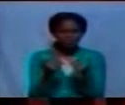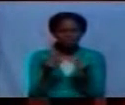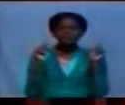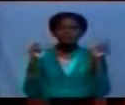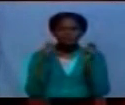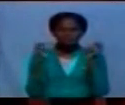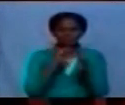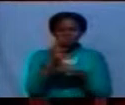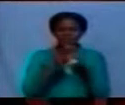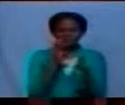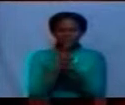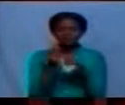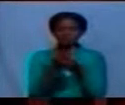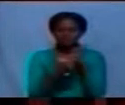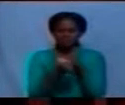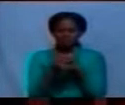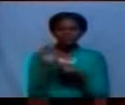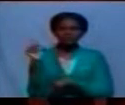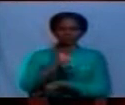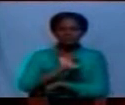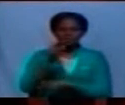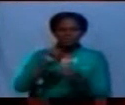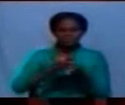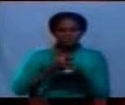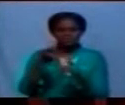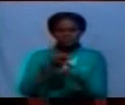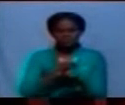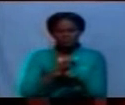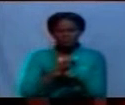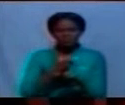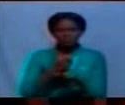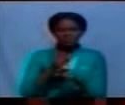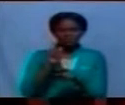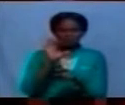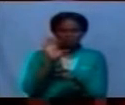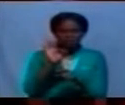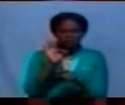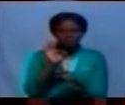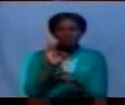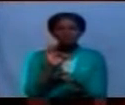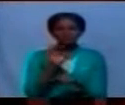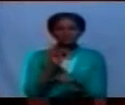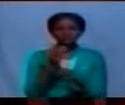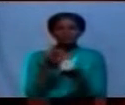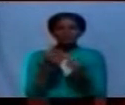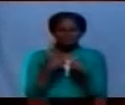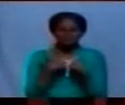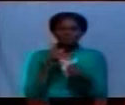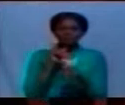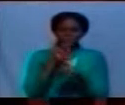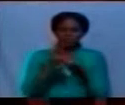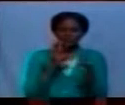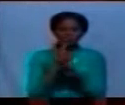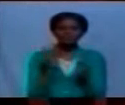celebrating the World Savings Day for 92 years, starting from 1924 when the first European Savings Bank had a World Congress in